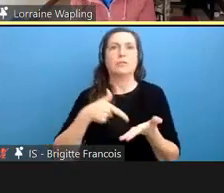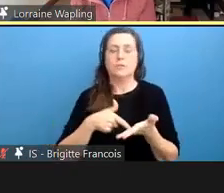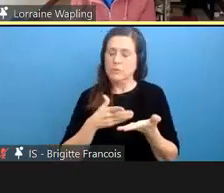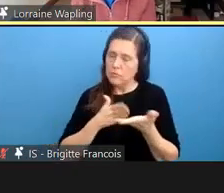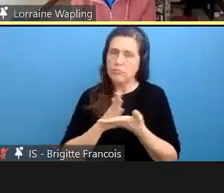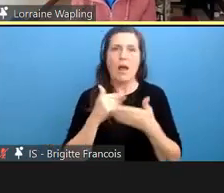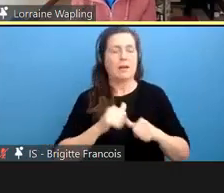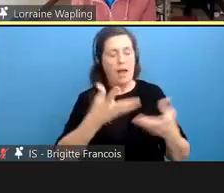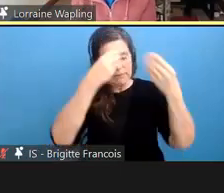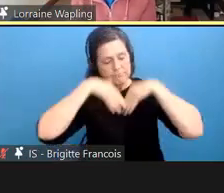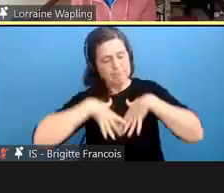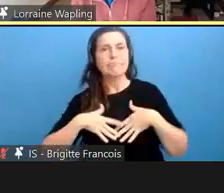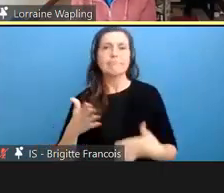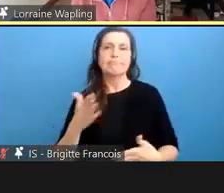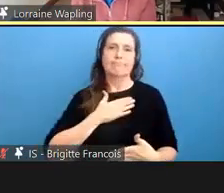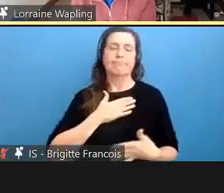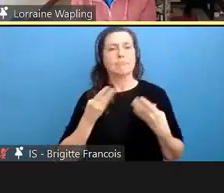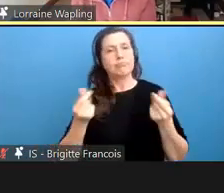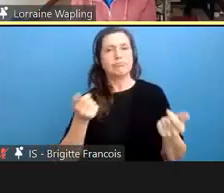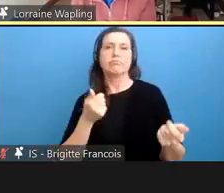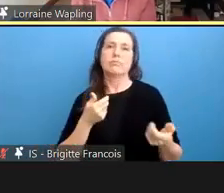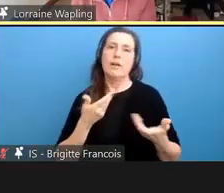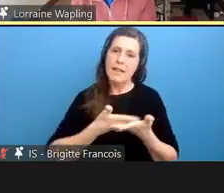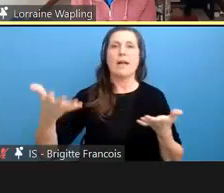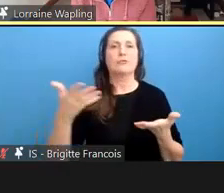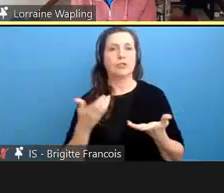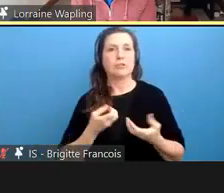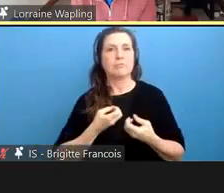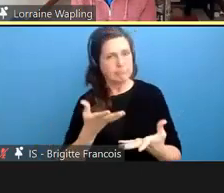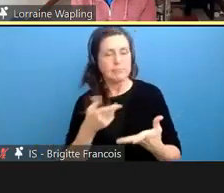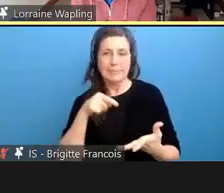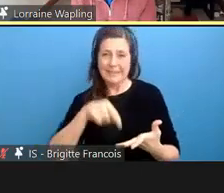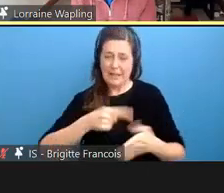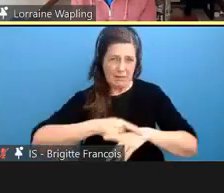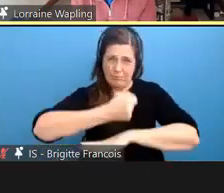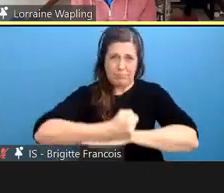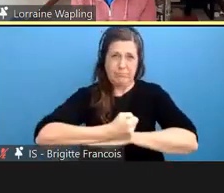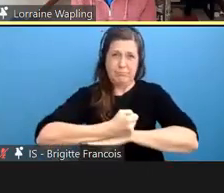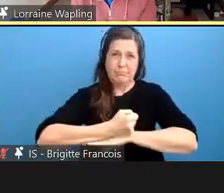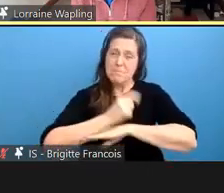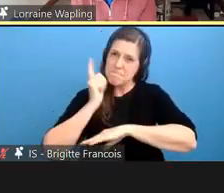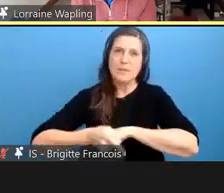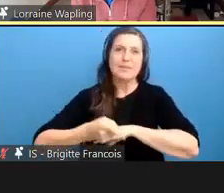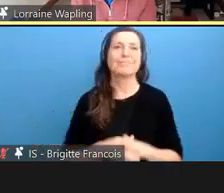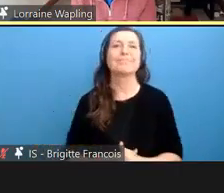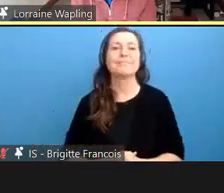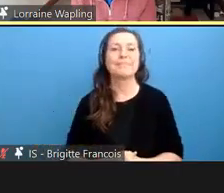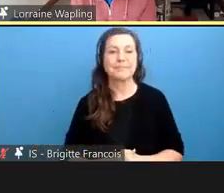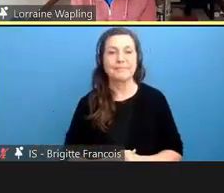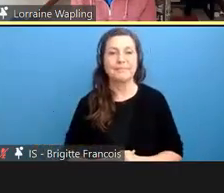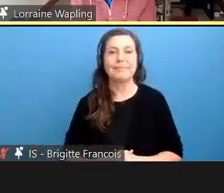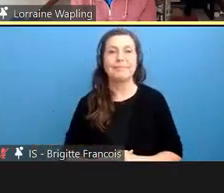to use their own language. It's fundamentally important. So we can go to the next slide, please.